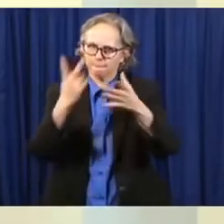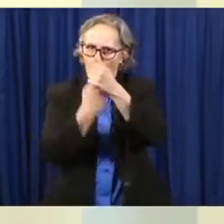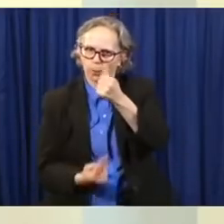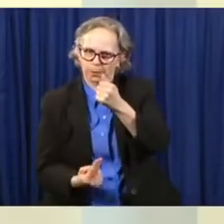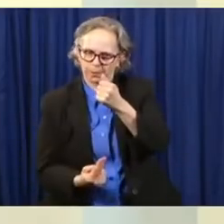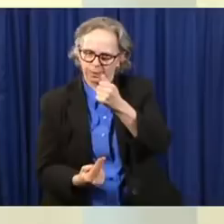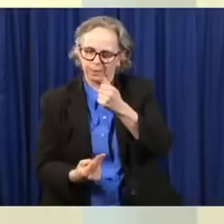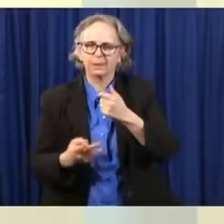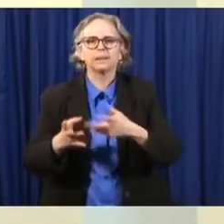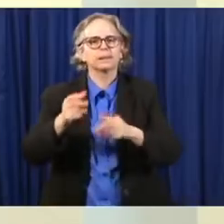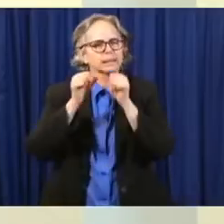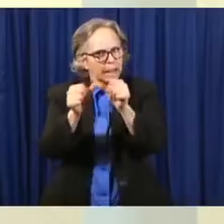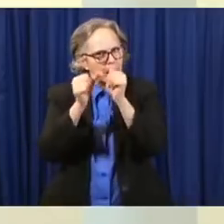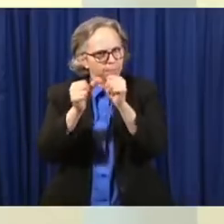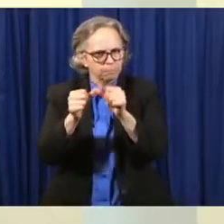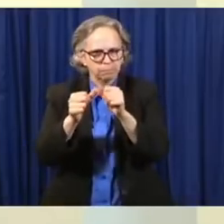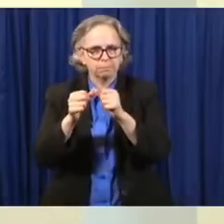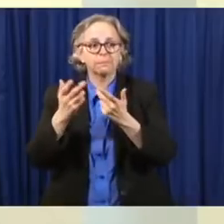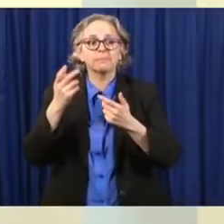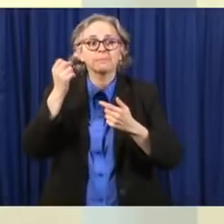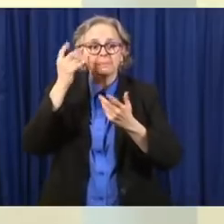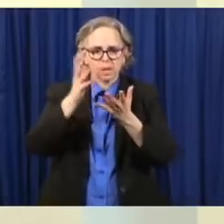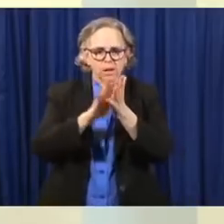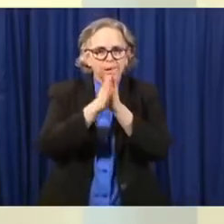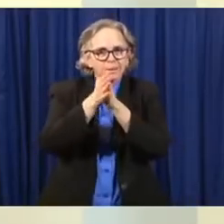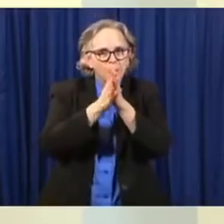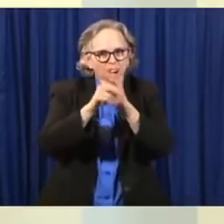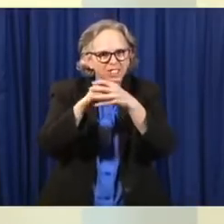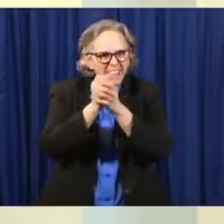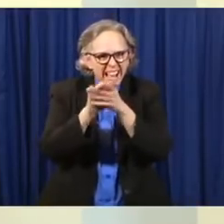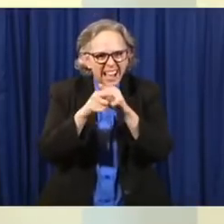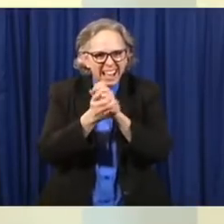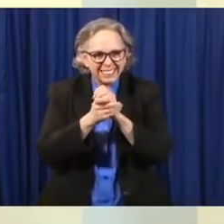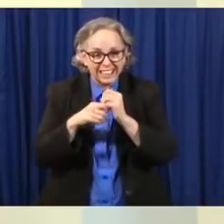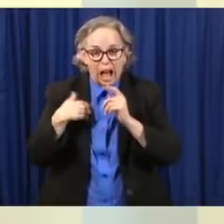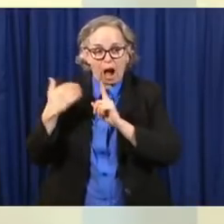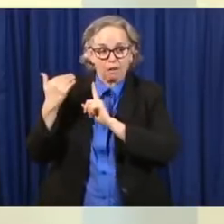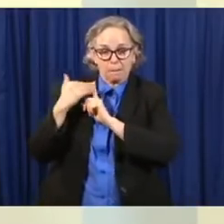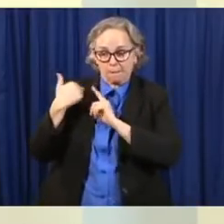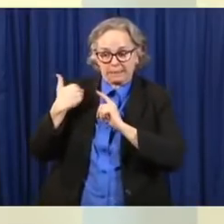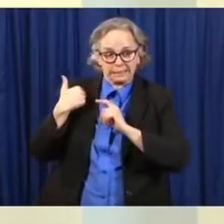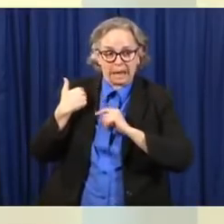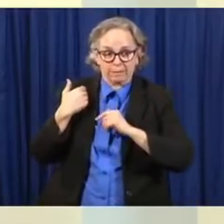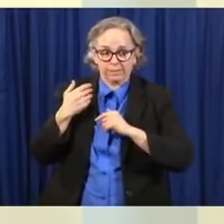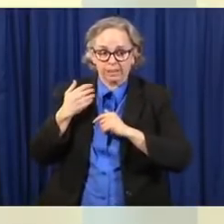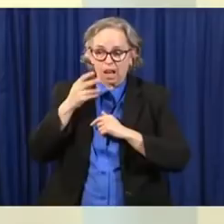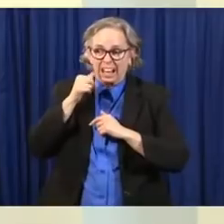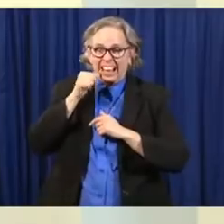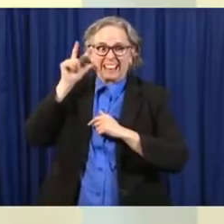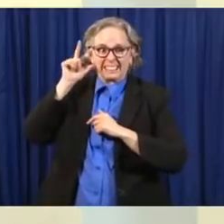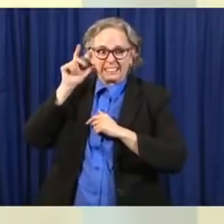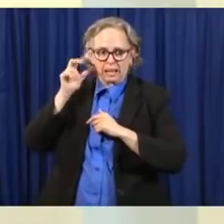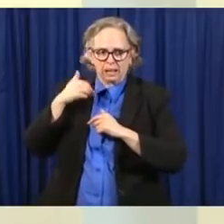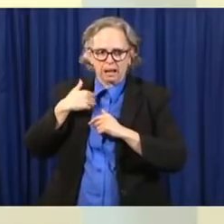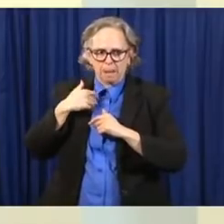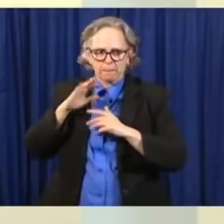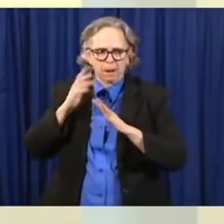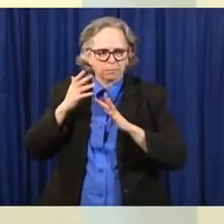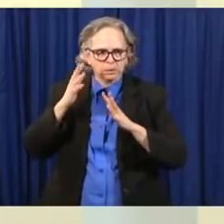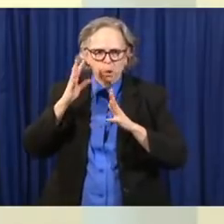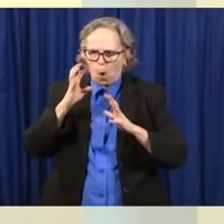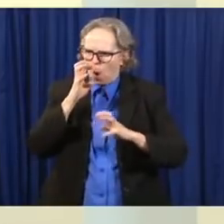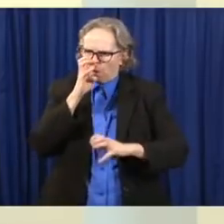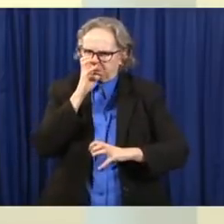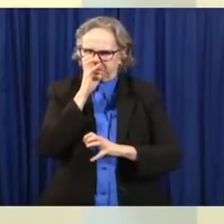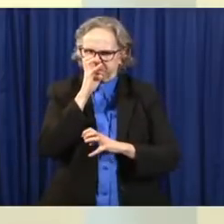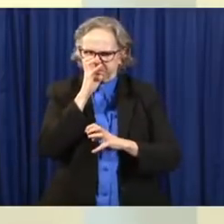things, the hand washing, I had to remind myself the other day, like, because I'd become so meticulous, and we have our hand sanitizer